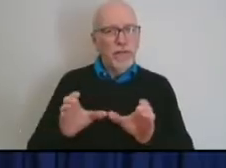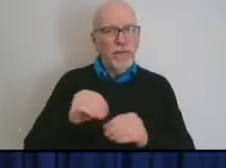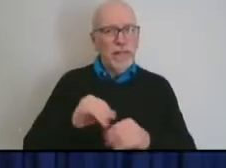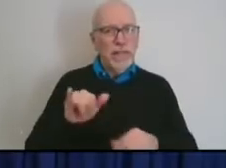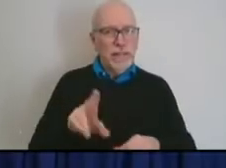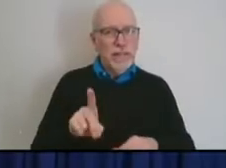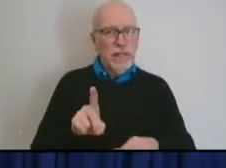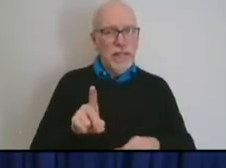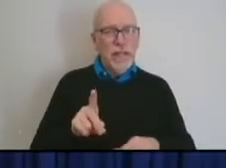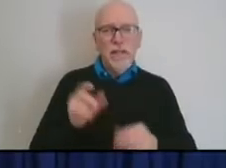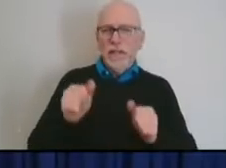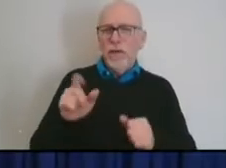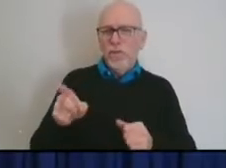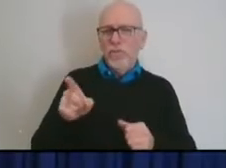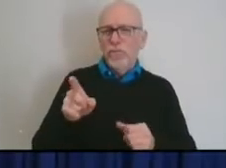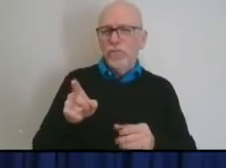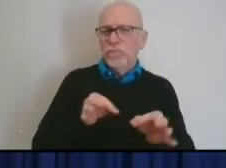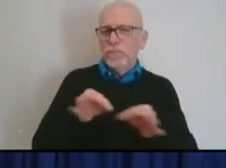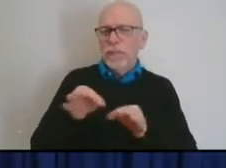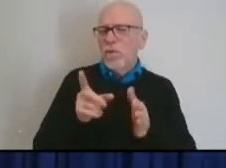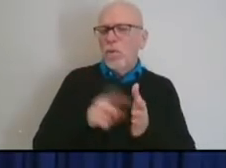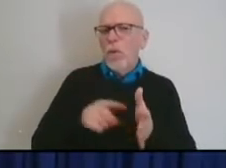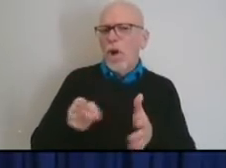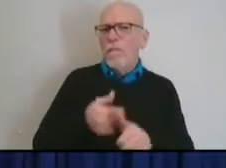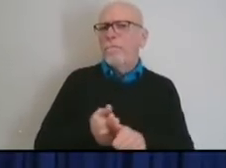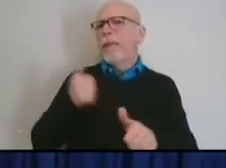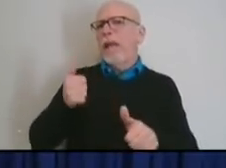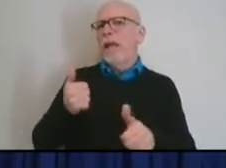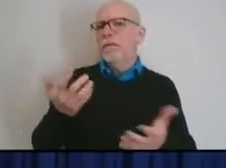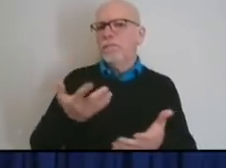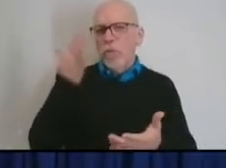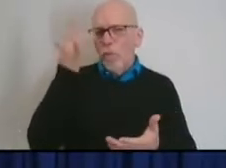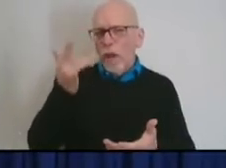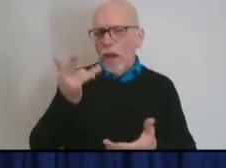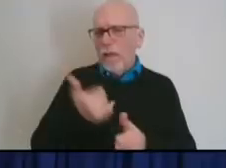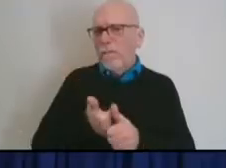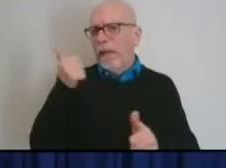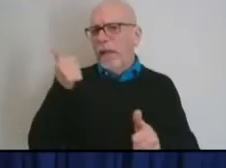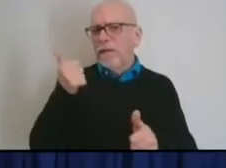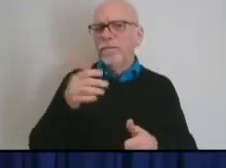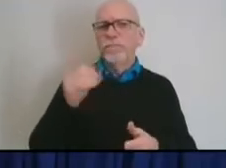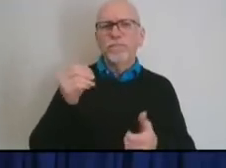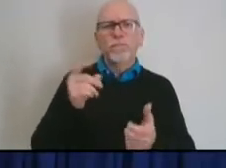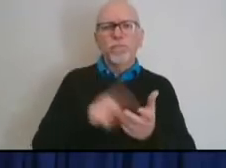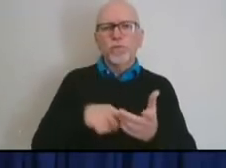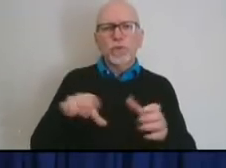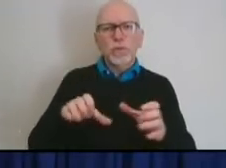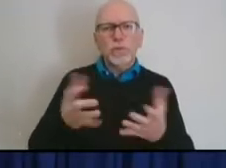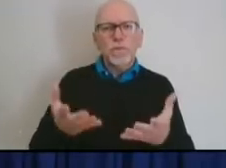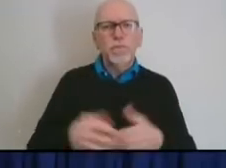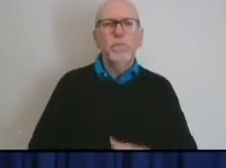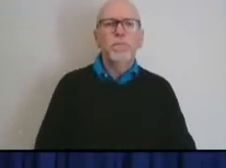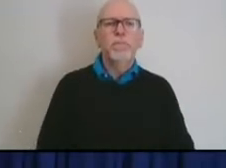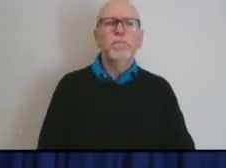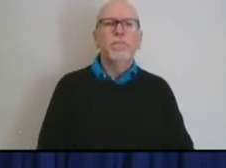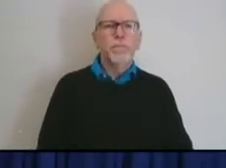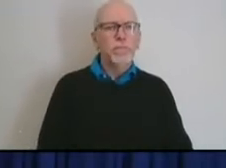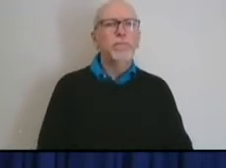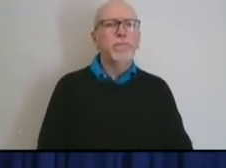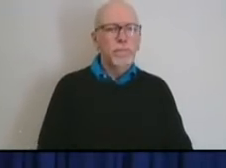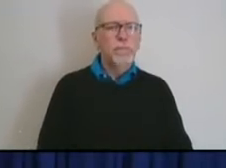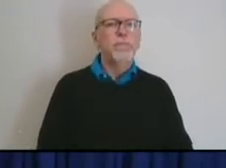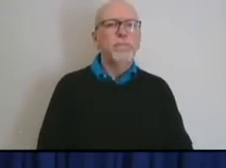Indiana. Can you address what the backlog is, why there's a backlog, and what's being done about it? Yes, I